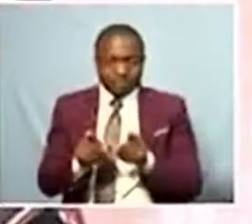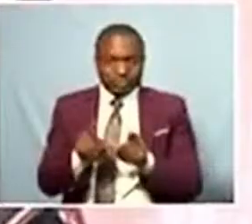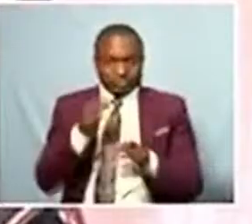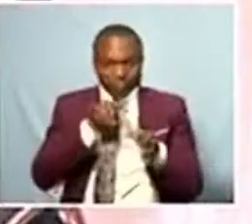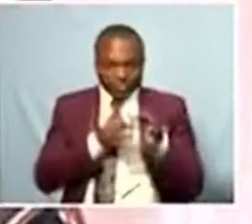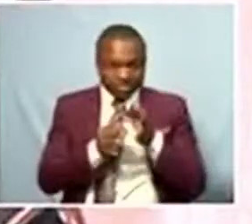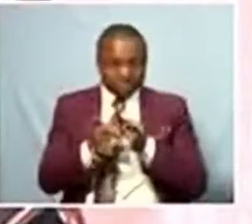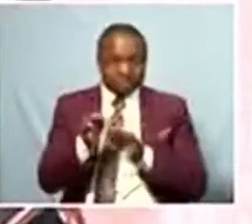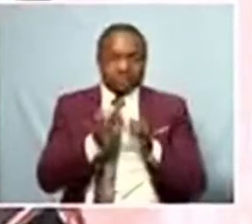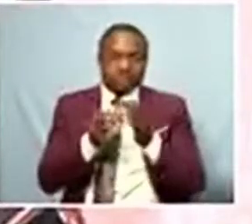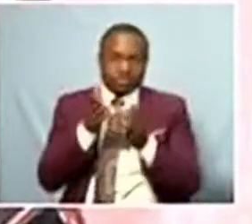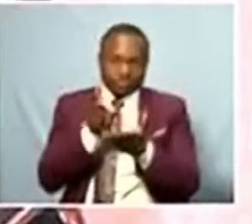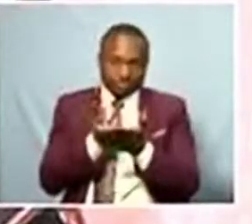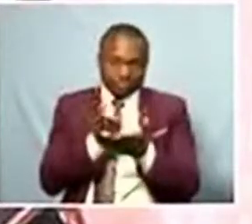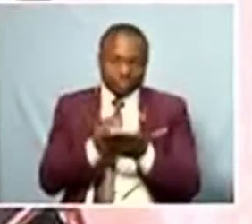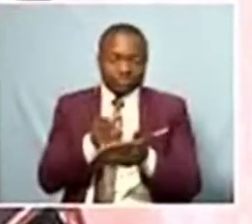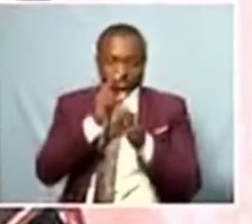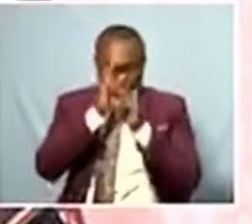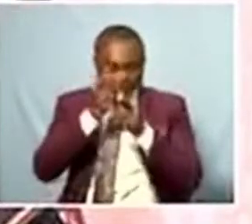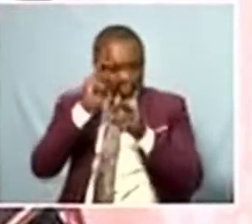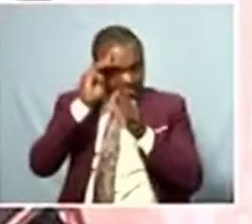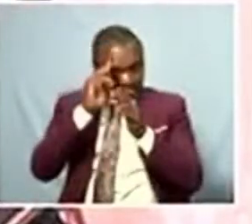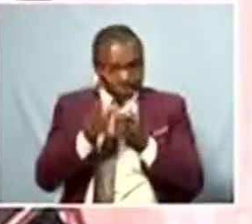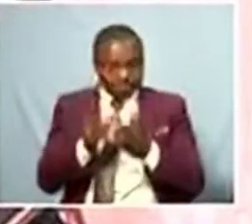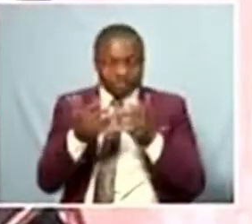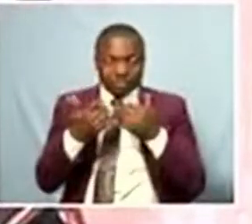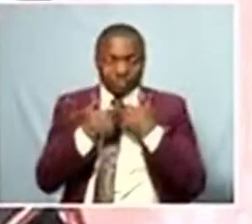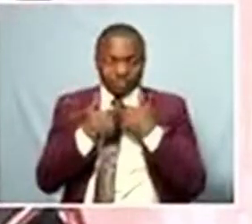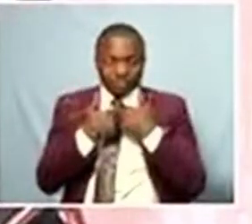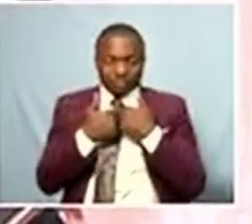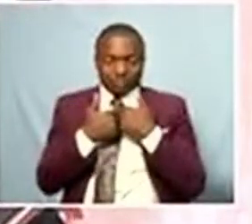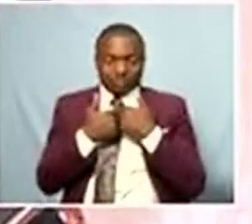on that one. Honourable ministers have the option of